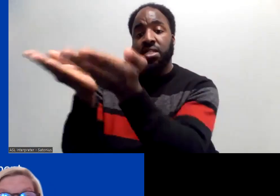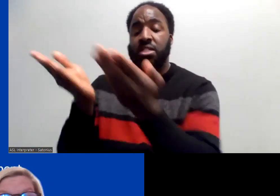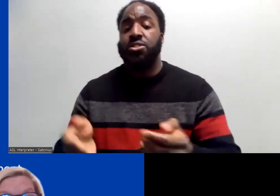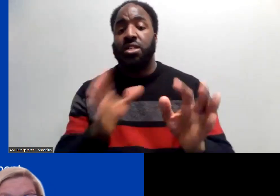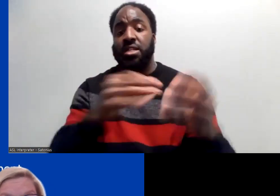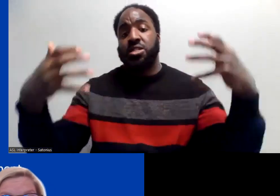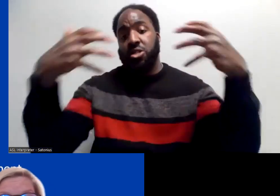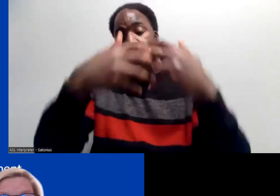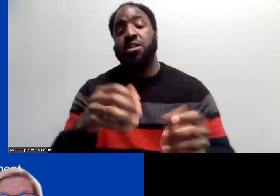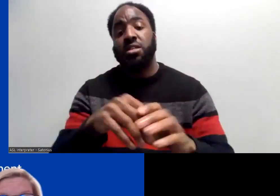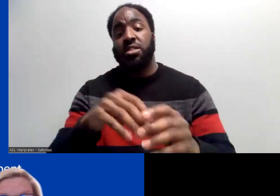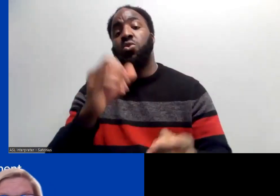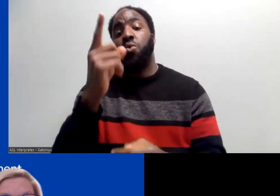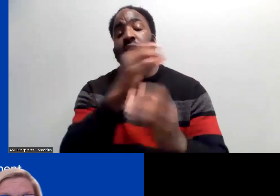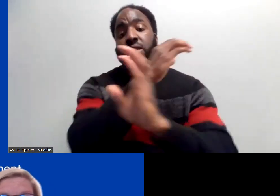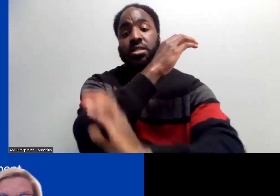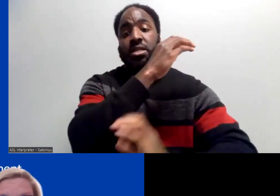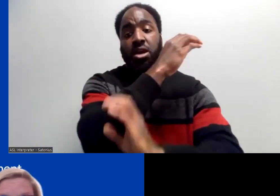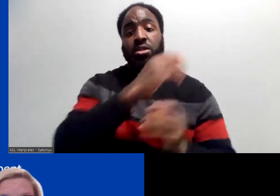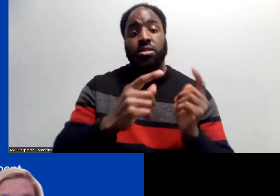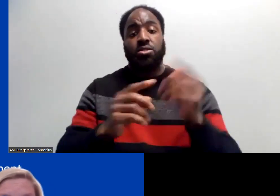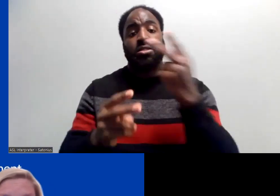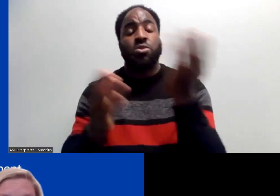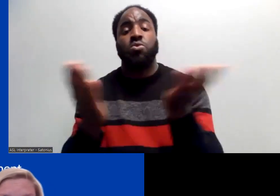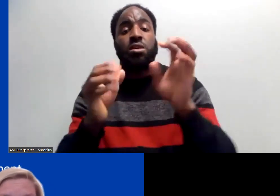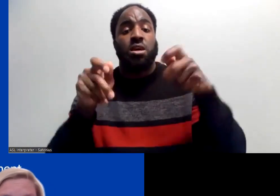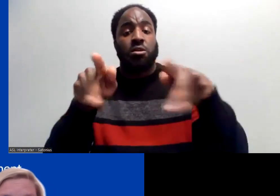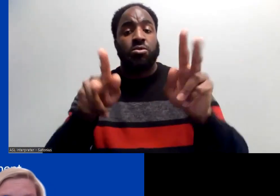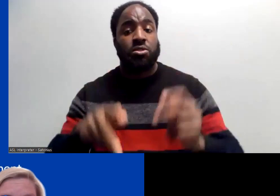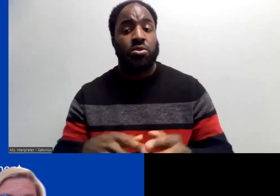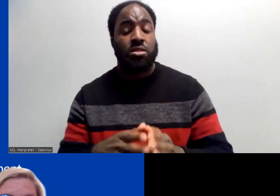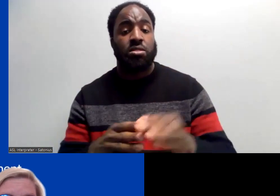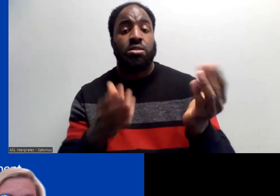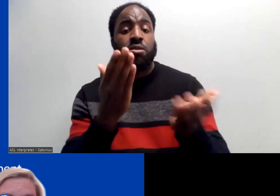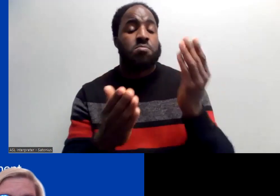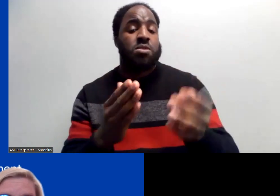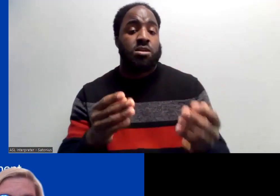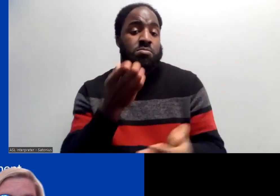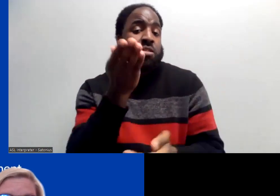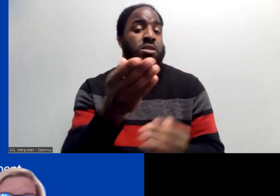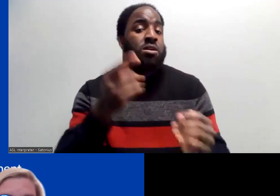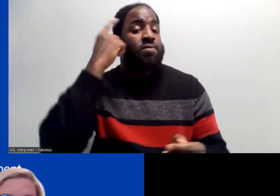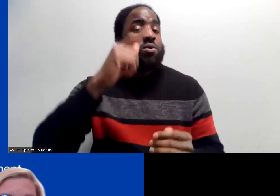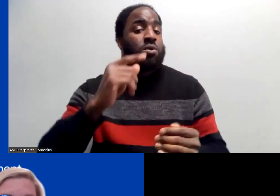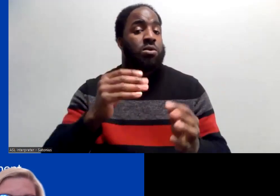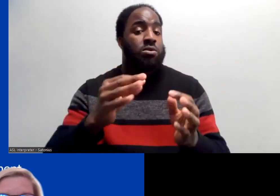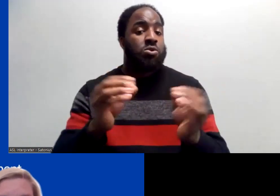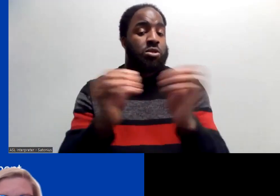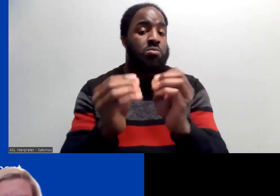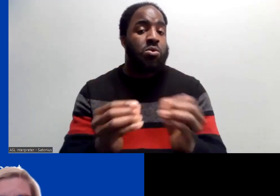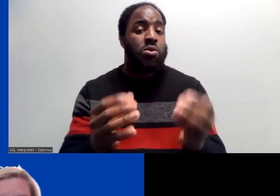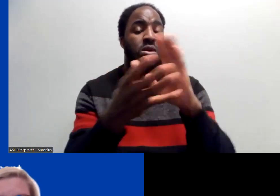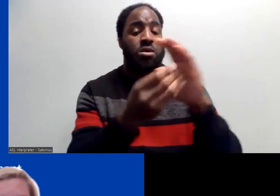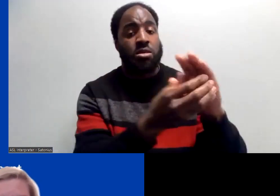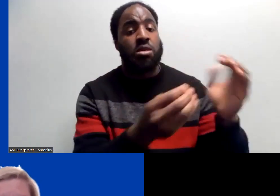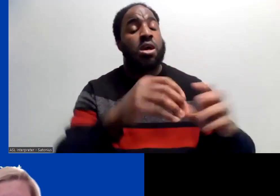in one county to see what opportunities might exist for further replication outside